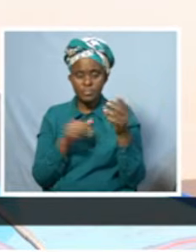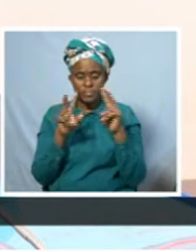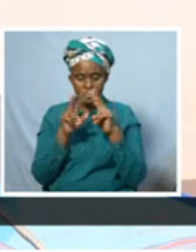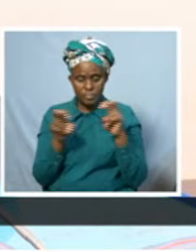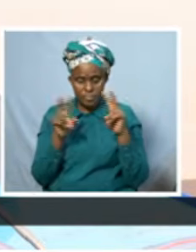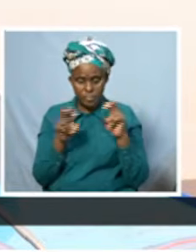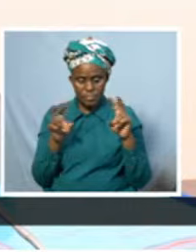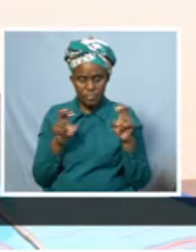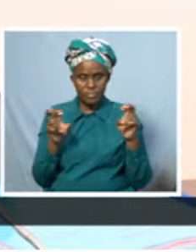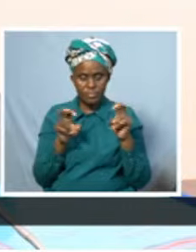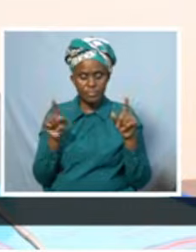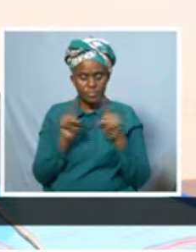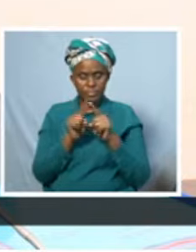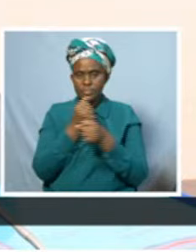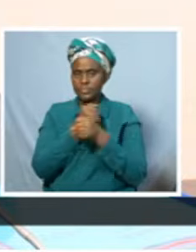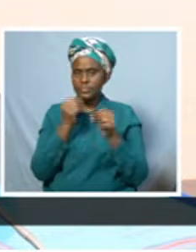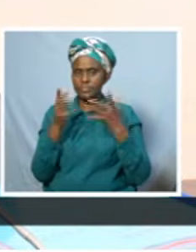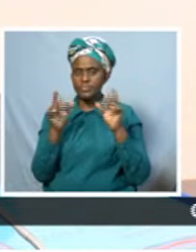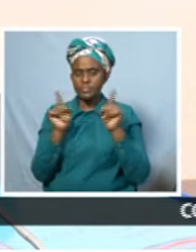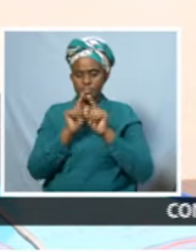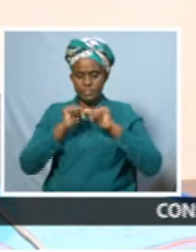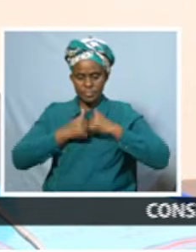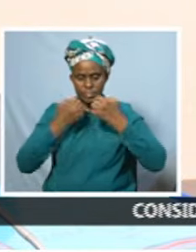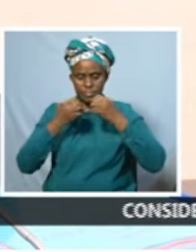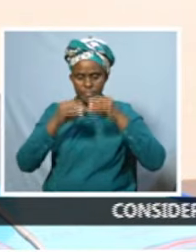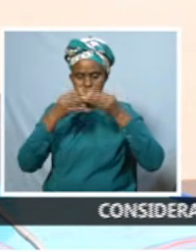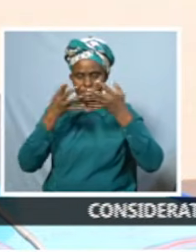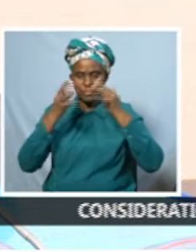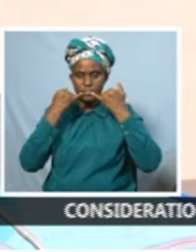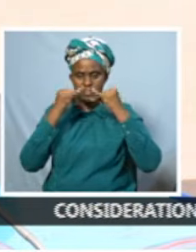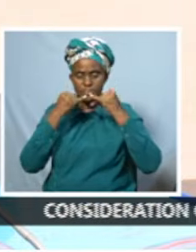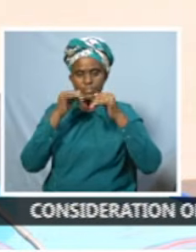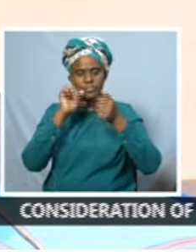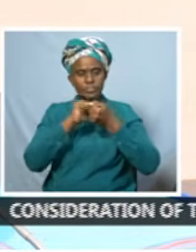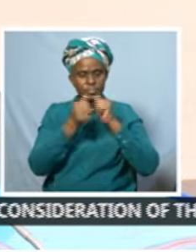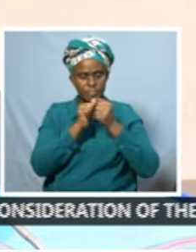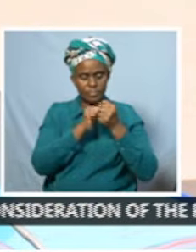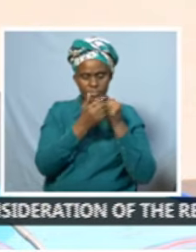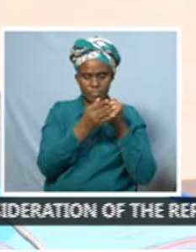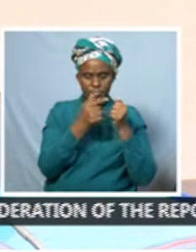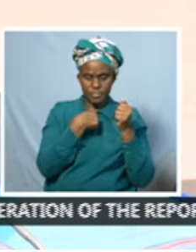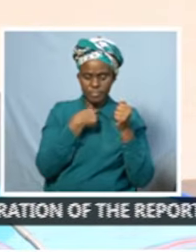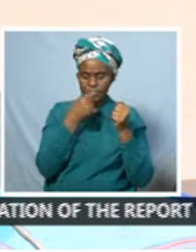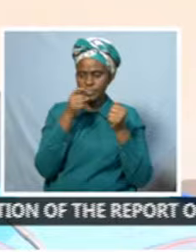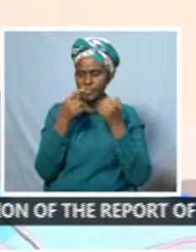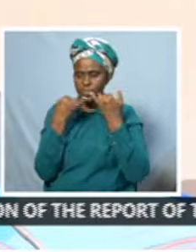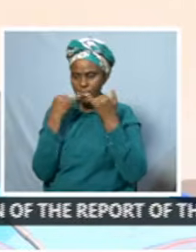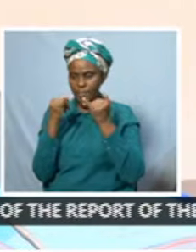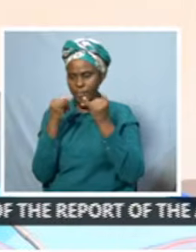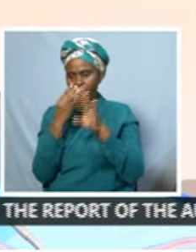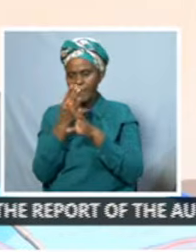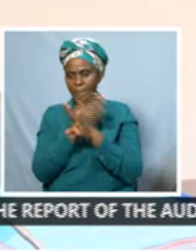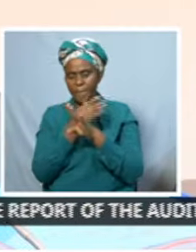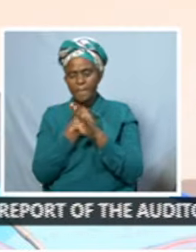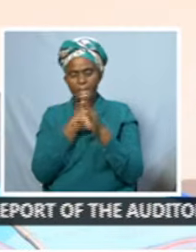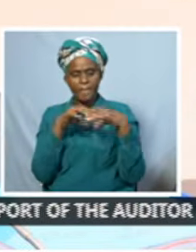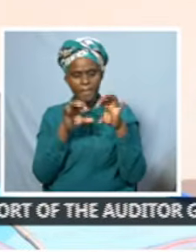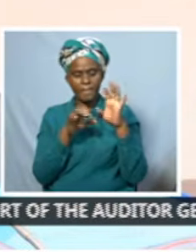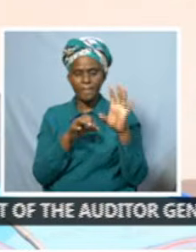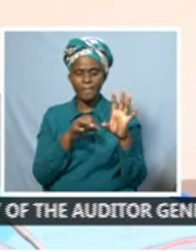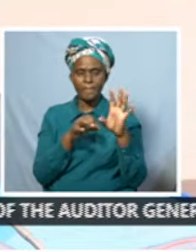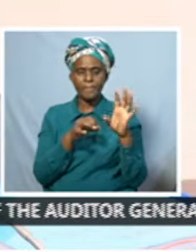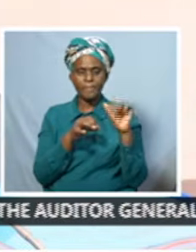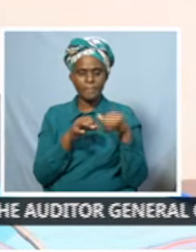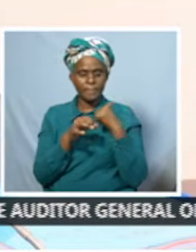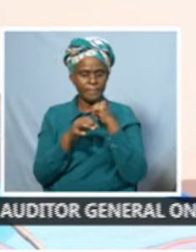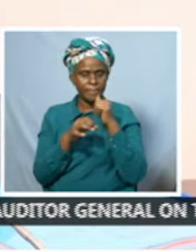vetting is done and we are given information on the shortcomings, I must indicate, Chair, before I proceed, that we